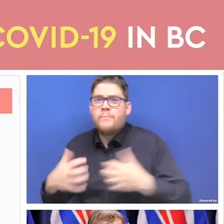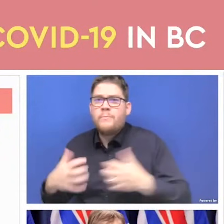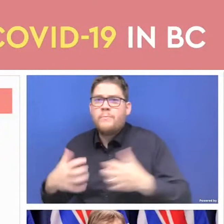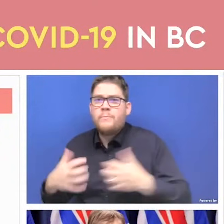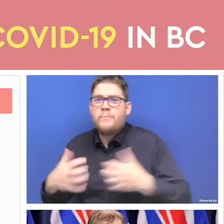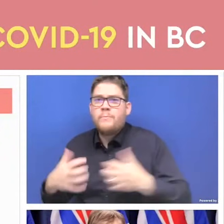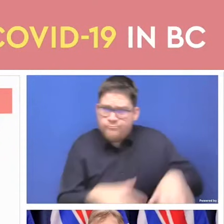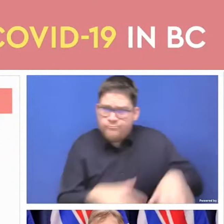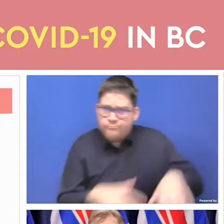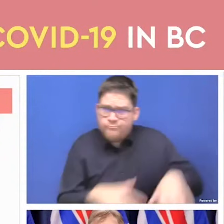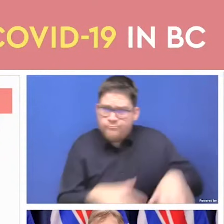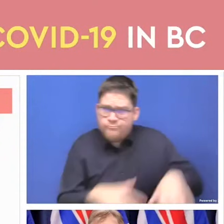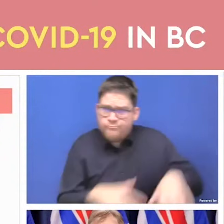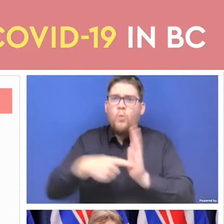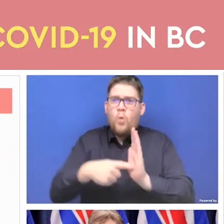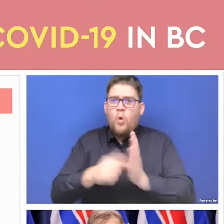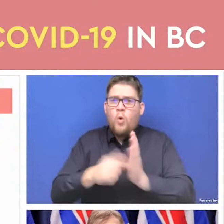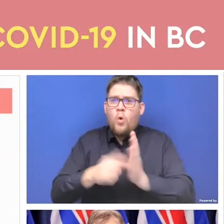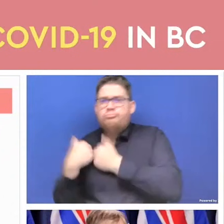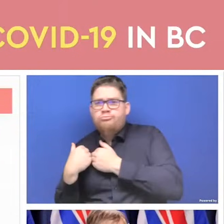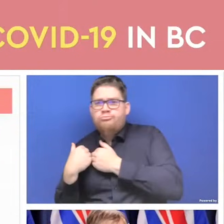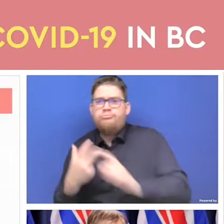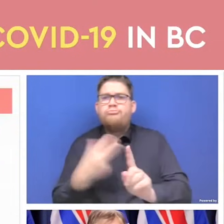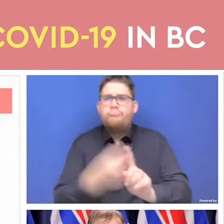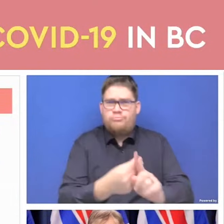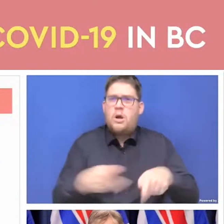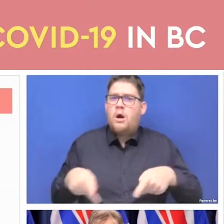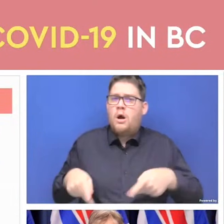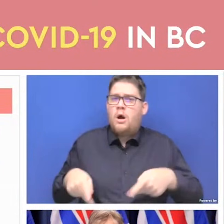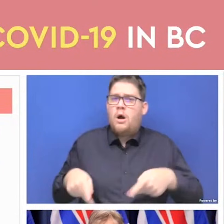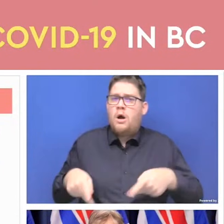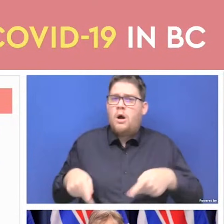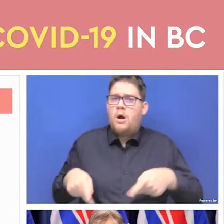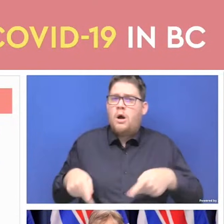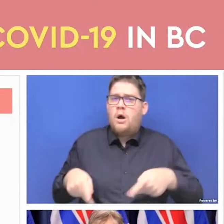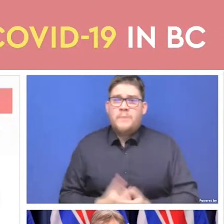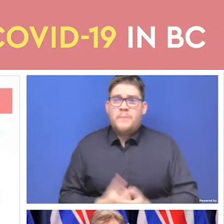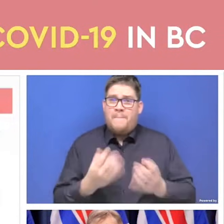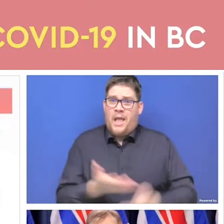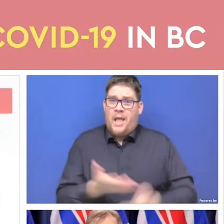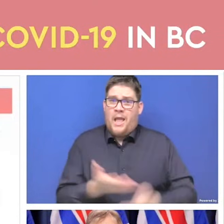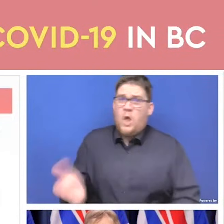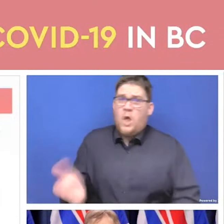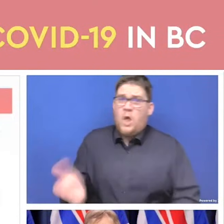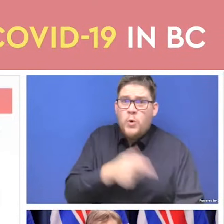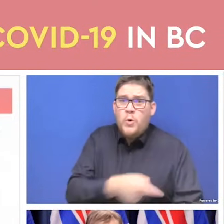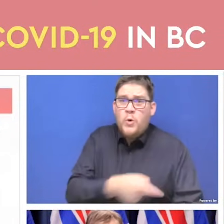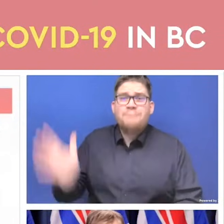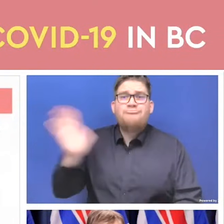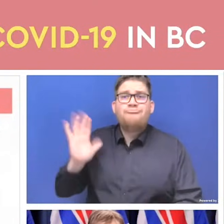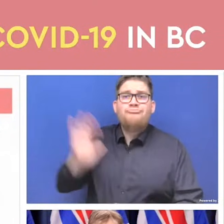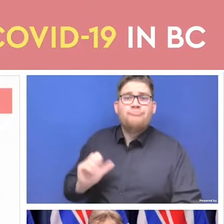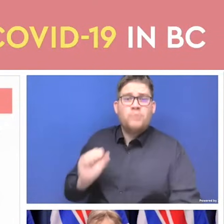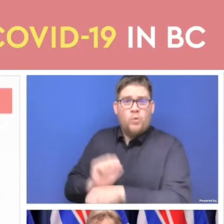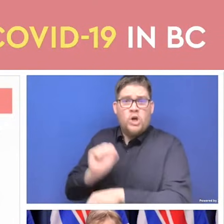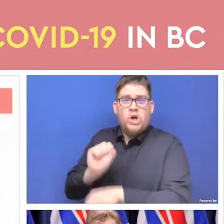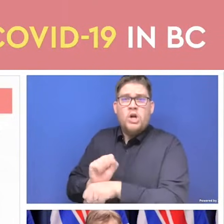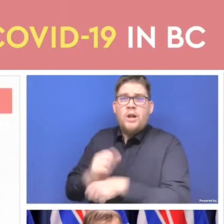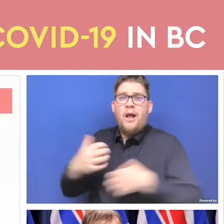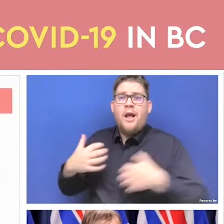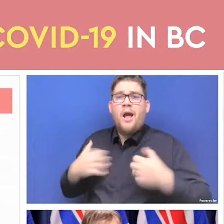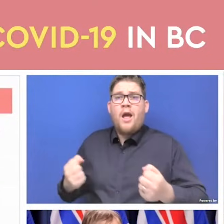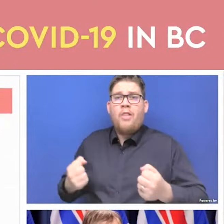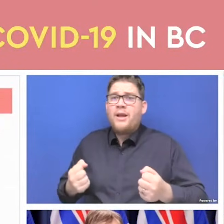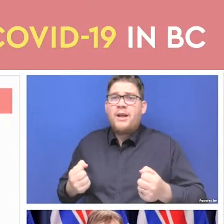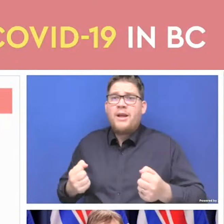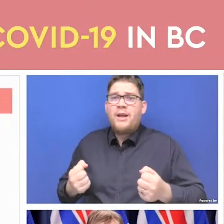campaign. And many of them were retired. And that's important because we want them to come back. Our healthcare system has a